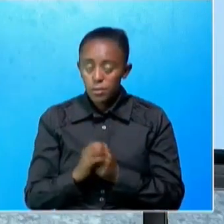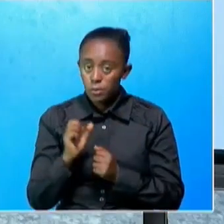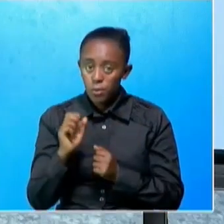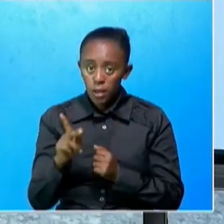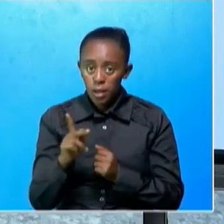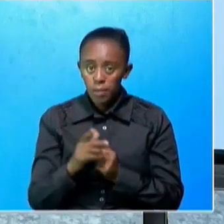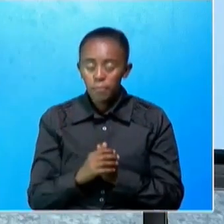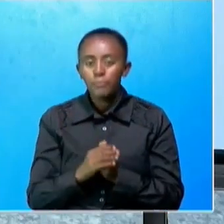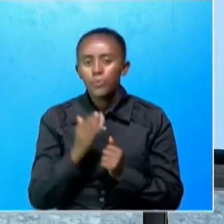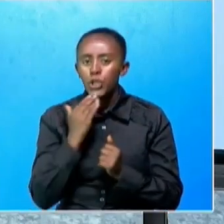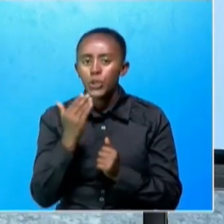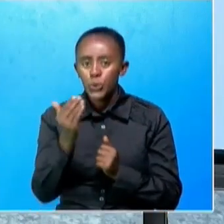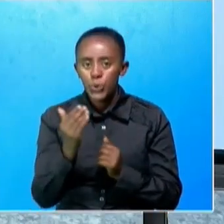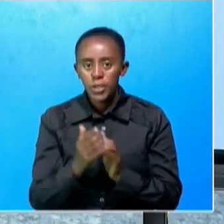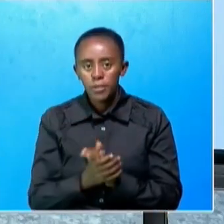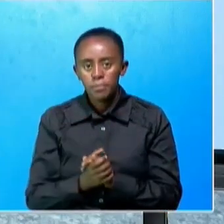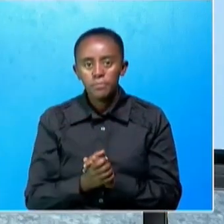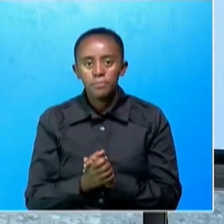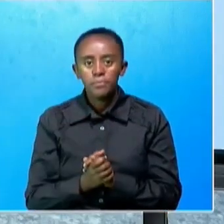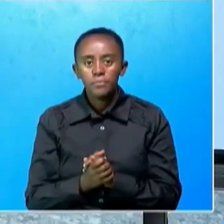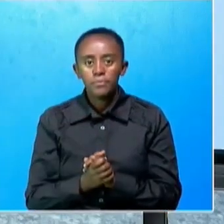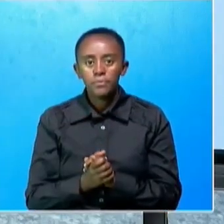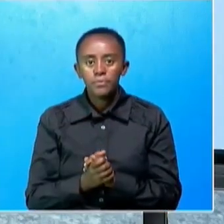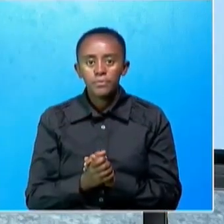Okay? Good.